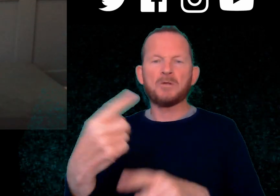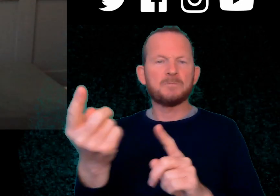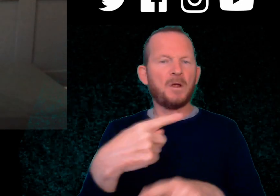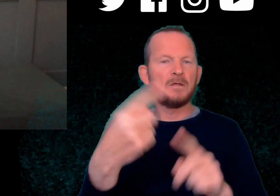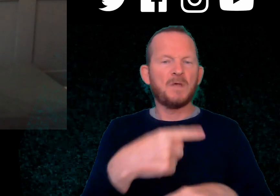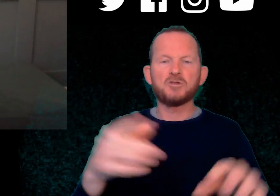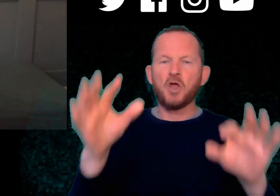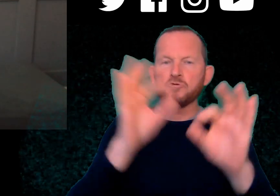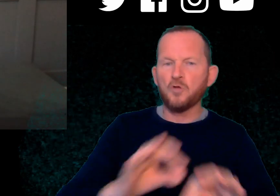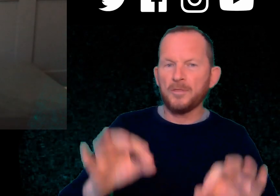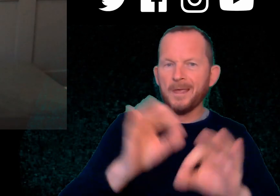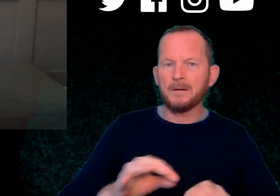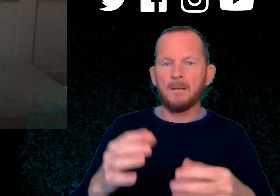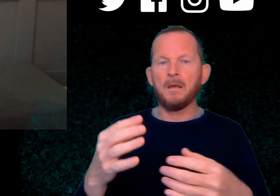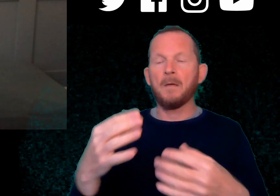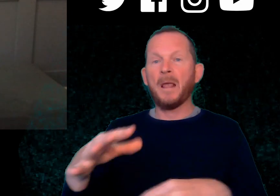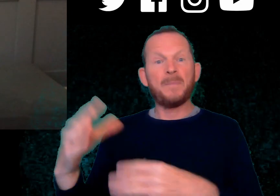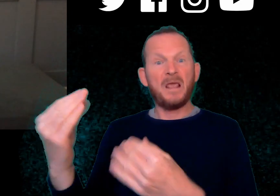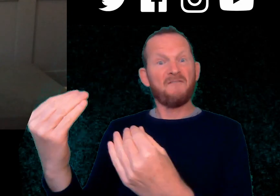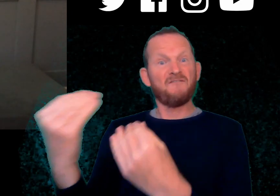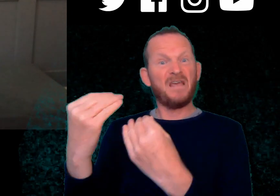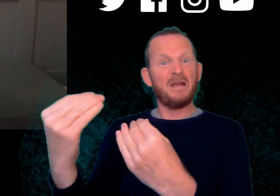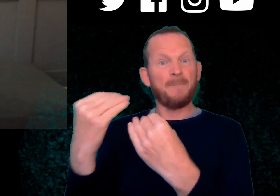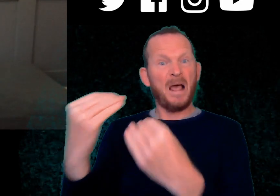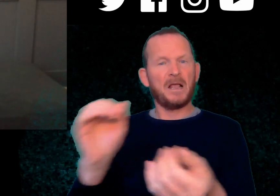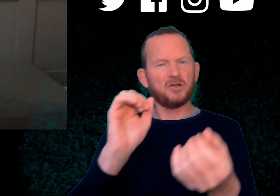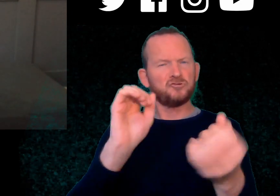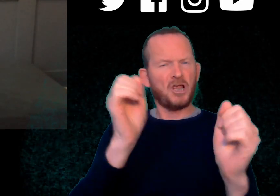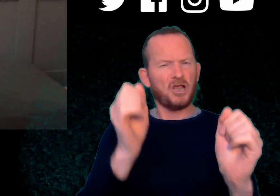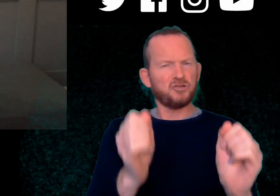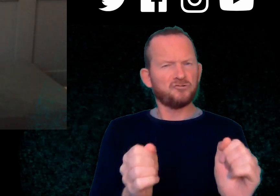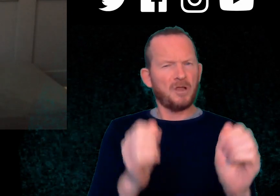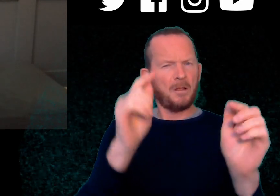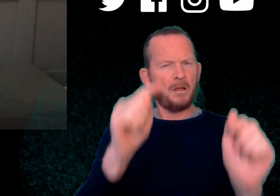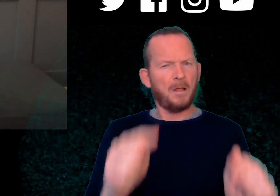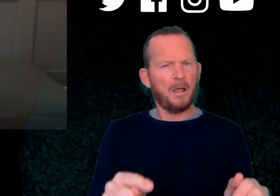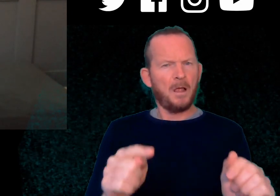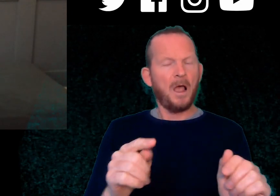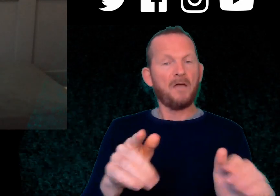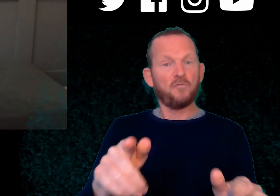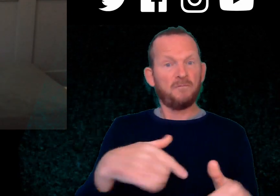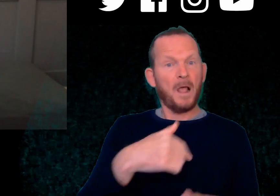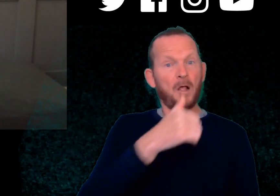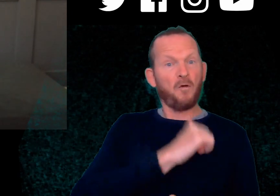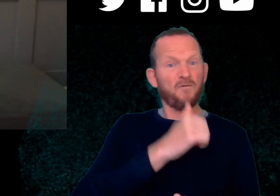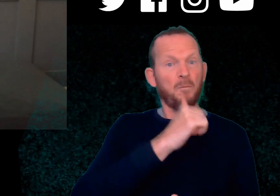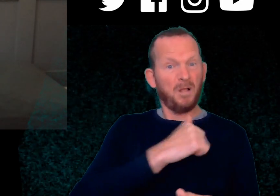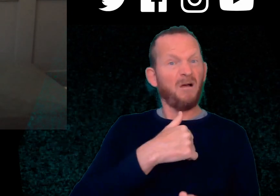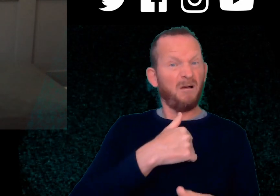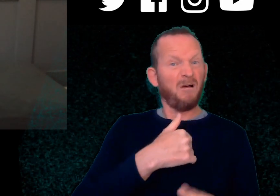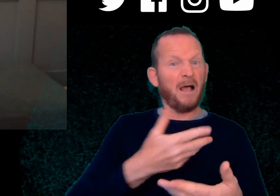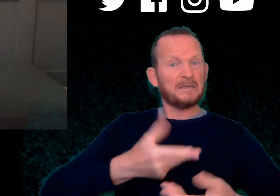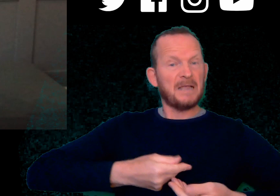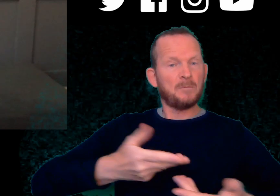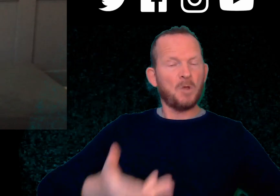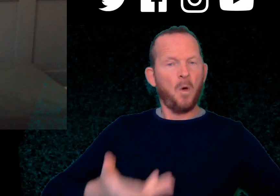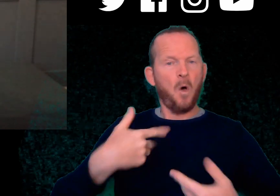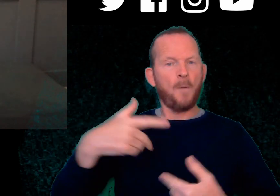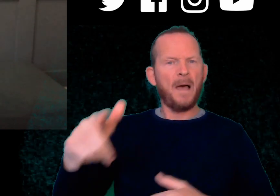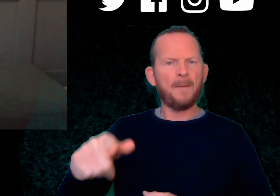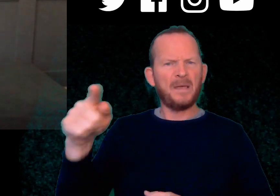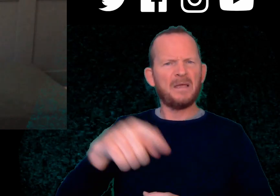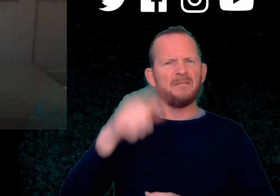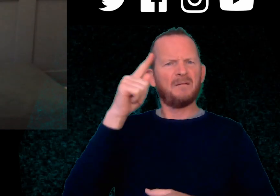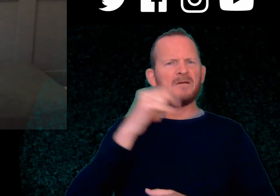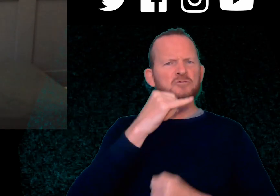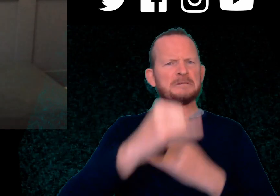response. You might get some feedback from literary agents asking you to change a few things, so you've got to make sure that feels comfortable for you. Or you